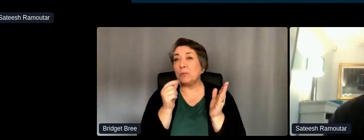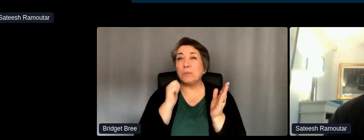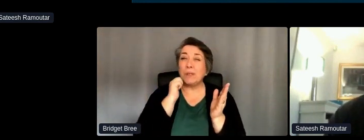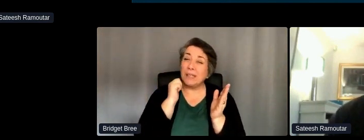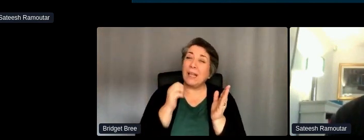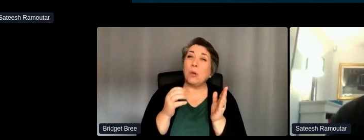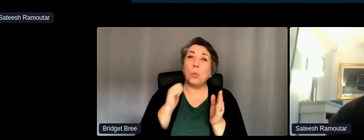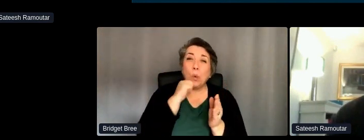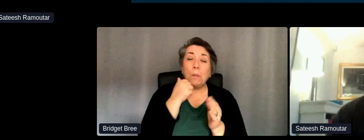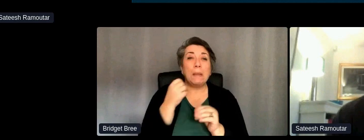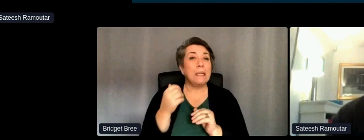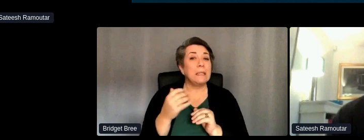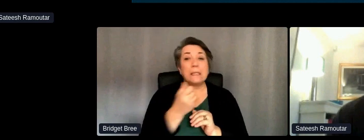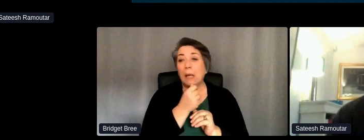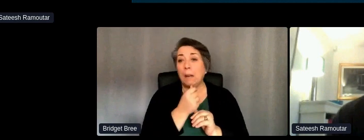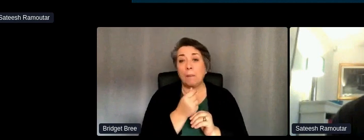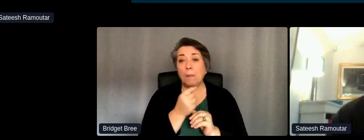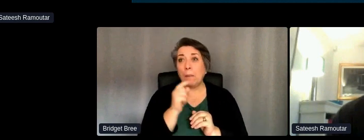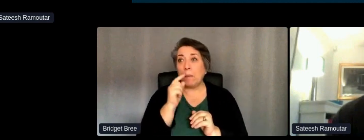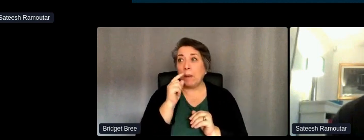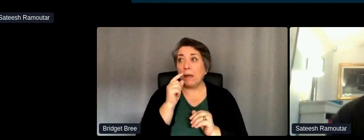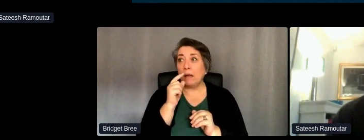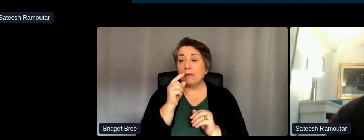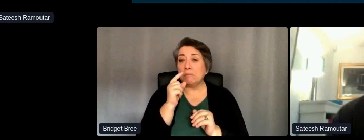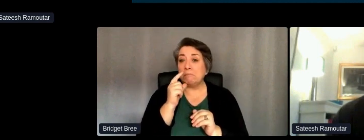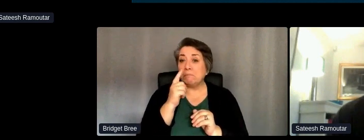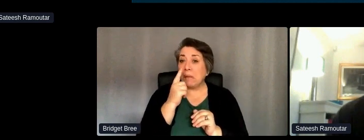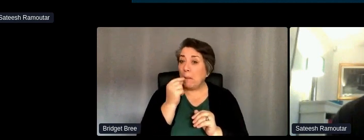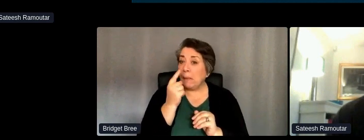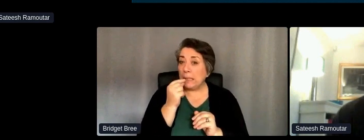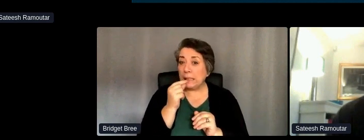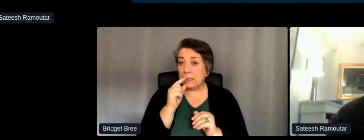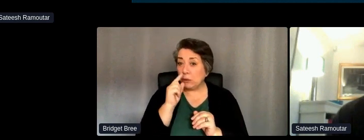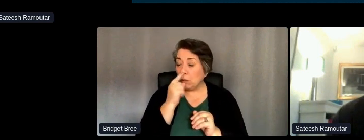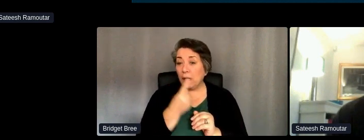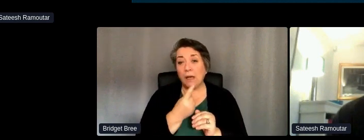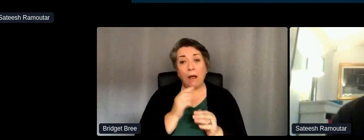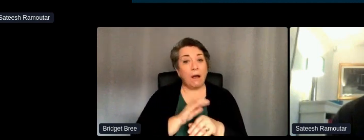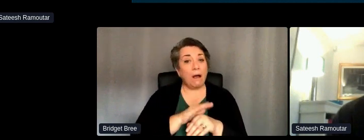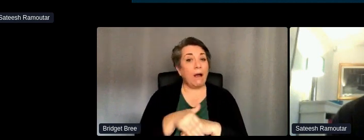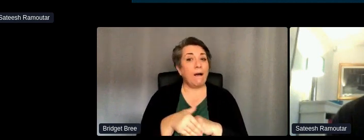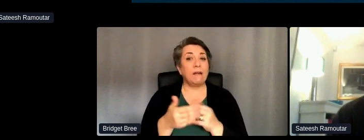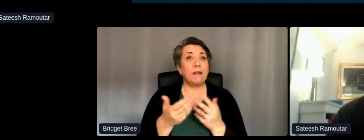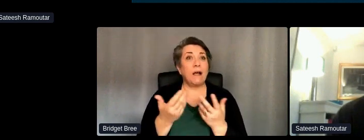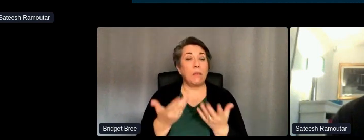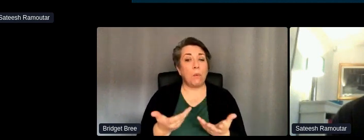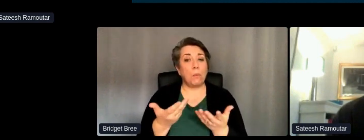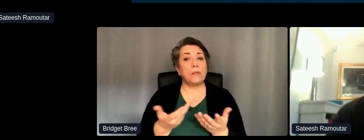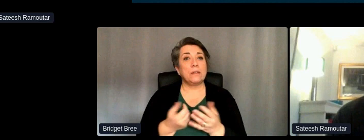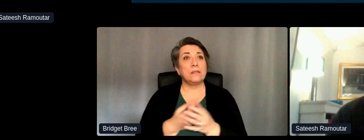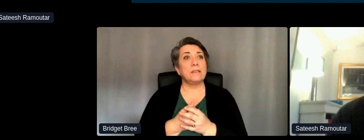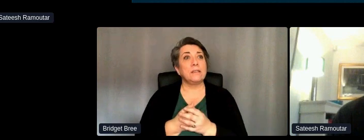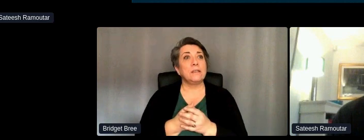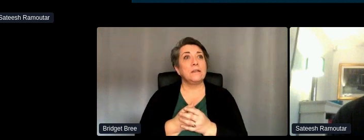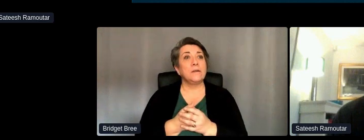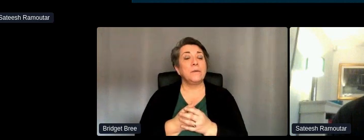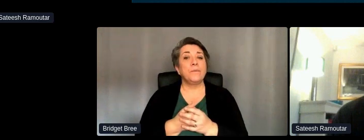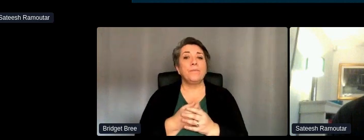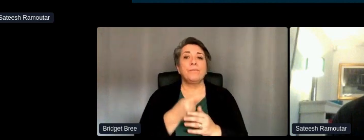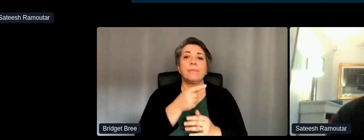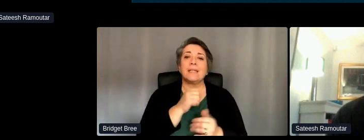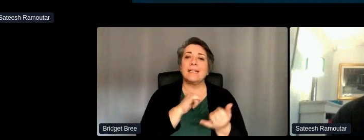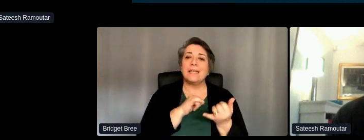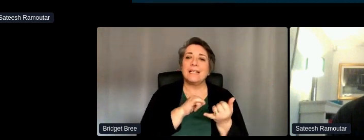stage. So our intent is in moving forward. Well, first of all, Sateesh mentioned